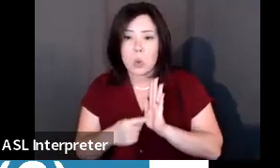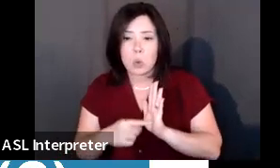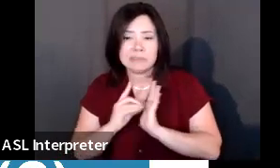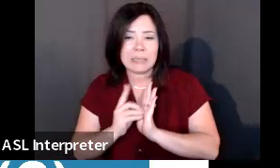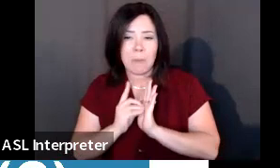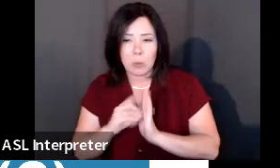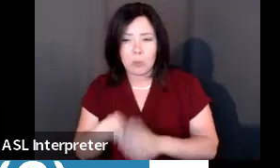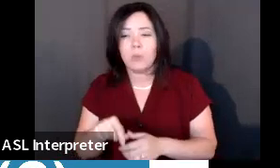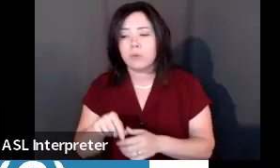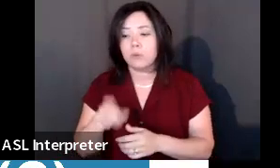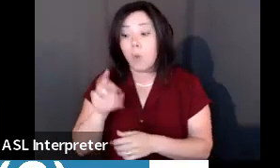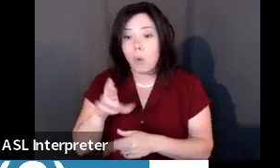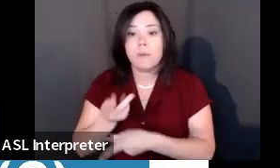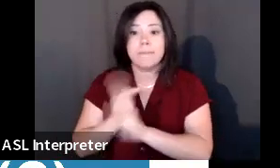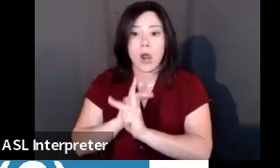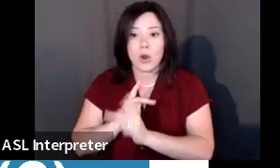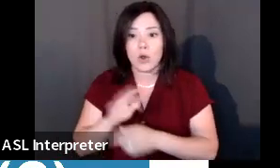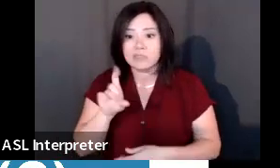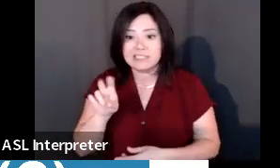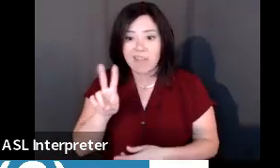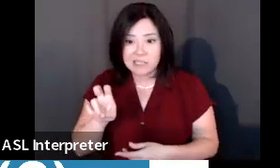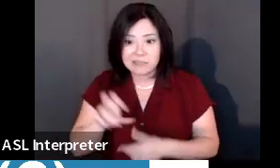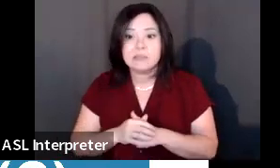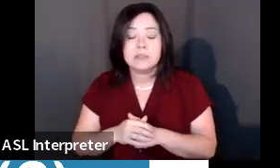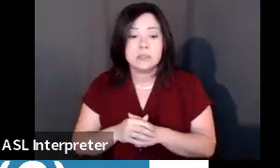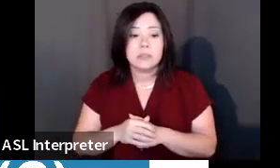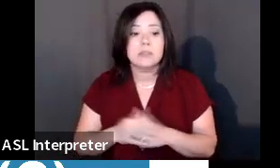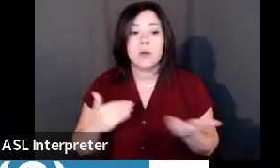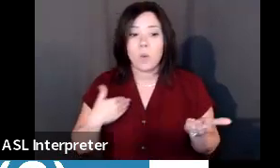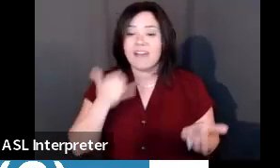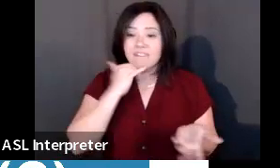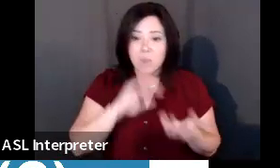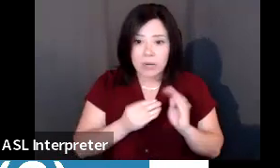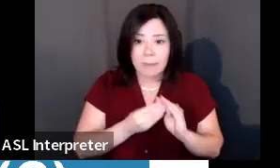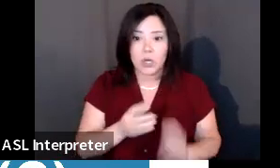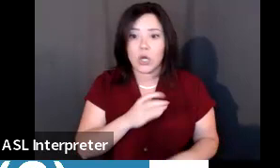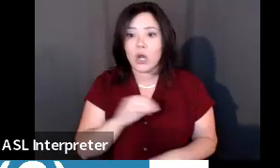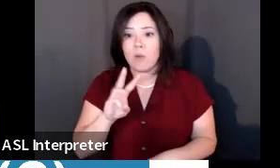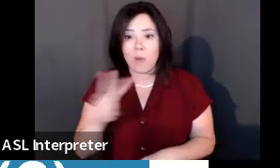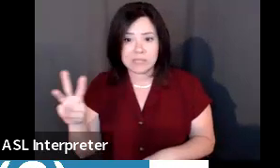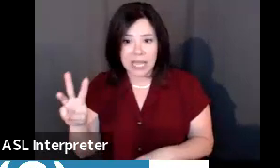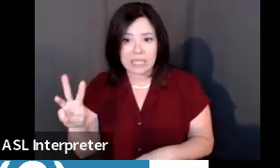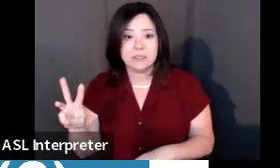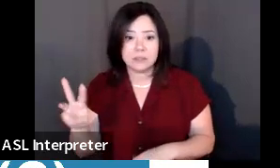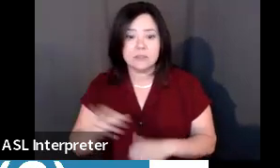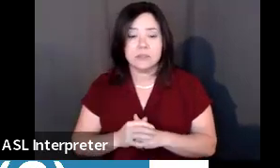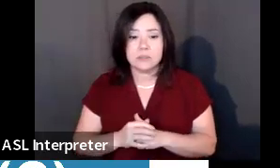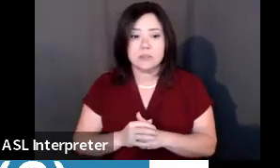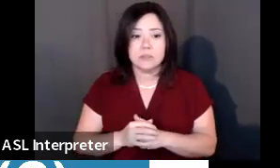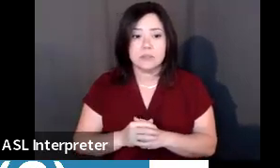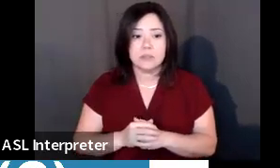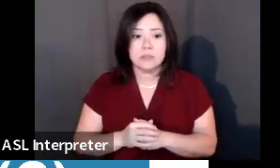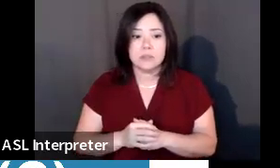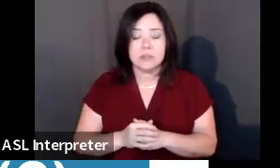devices. And we have our phone number there, as well as the URL, which also can be found in that resource guide